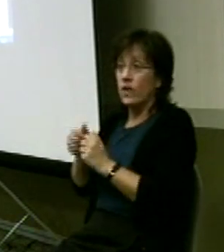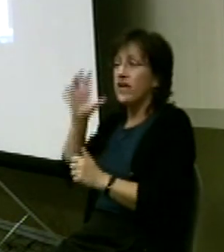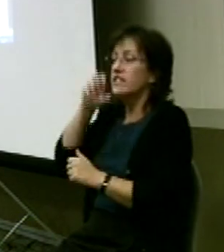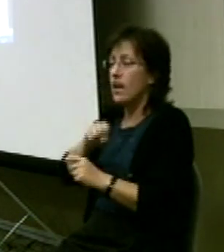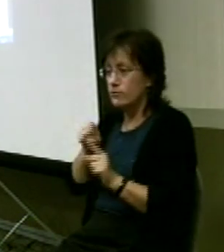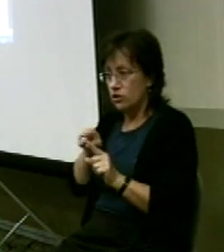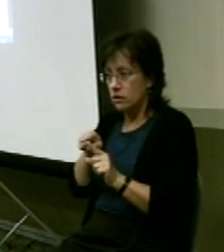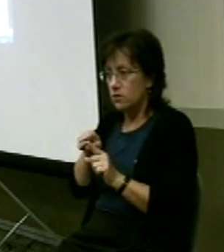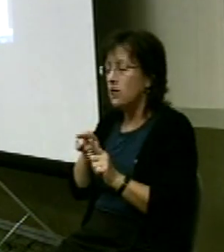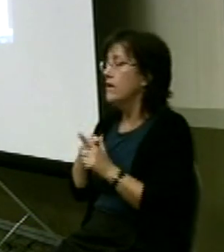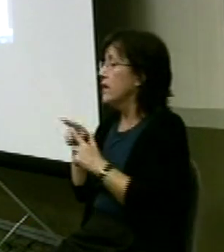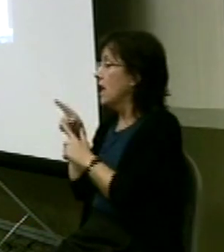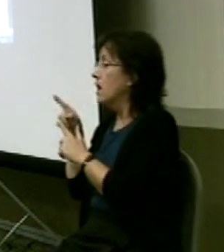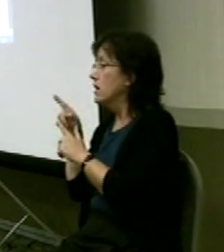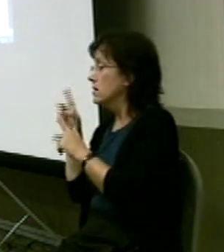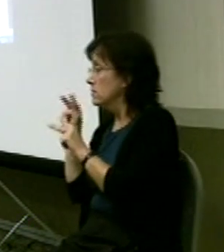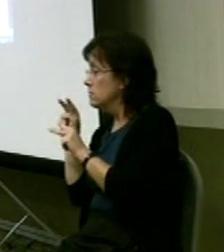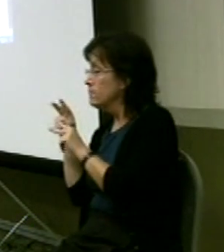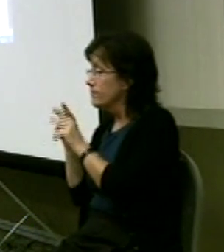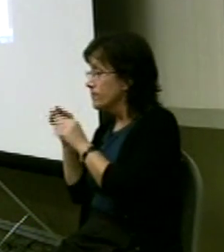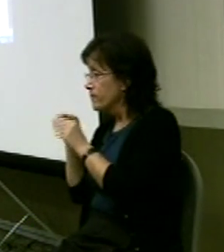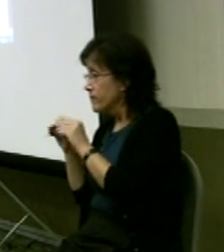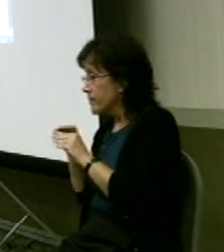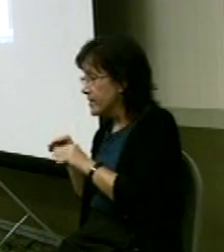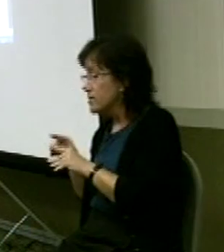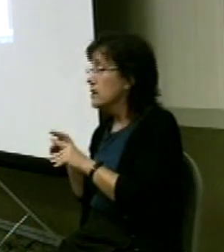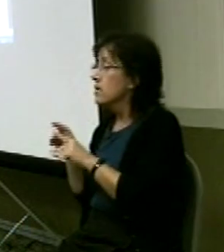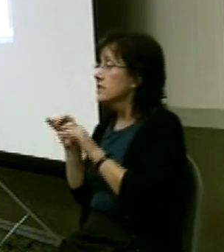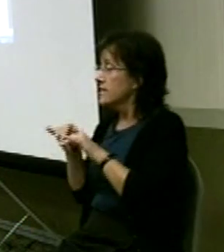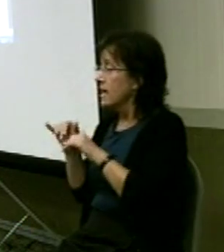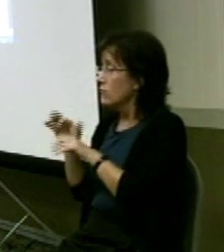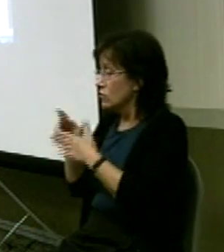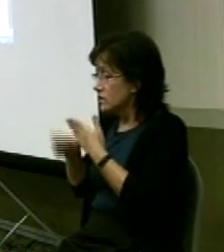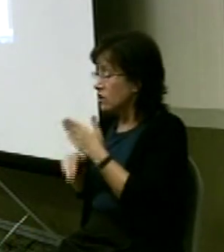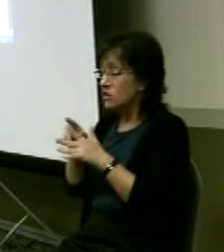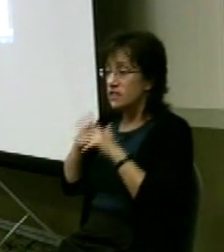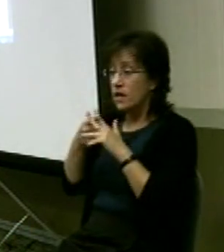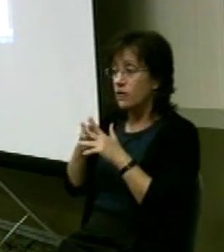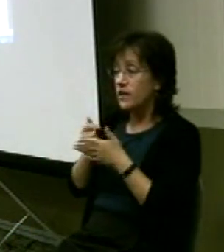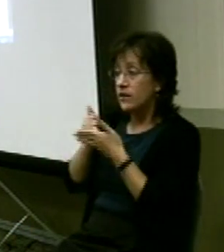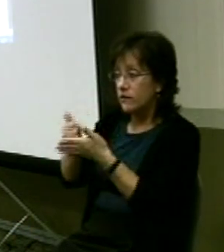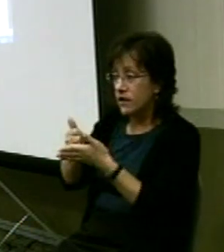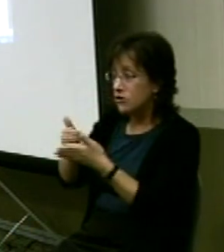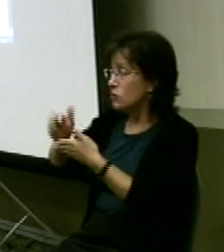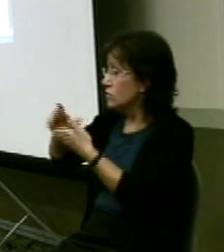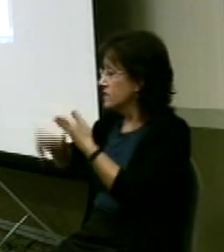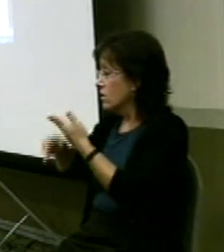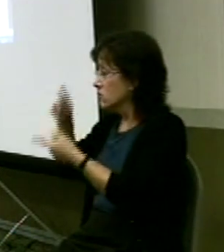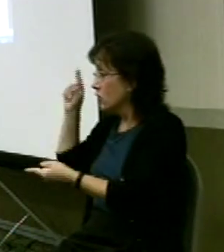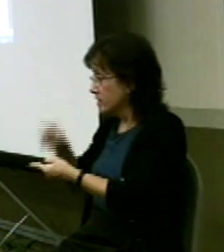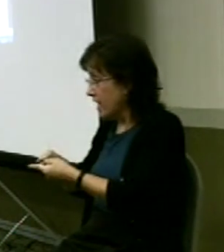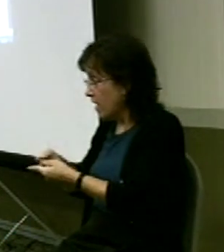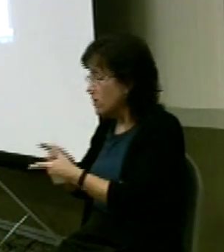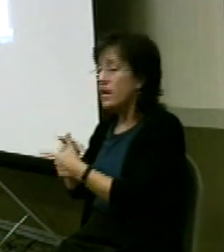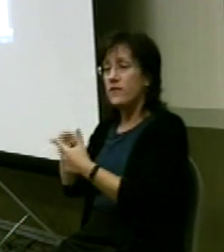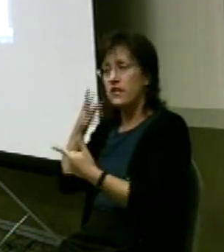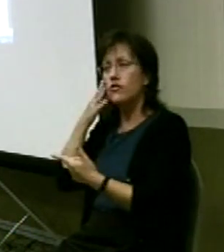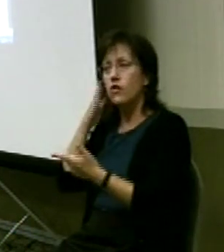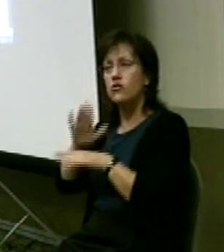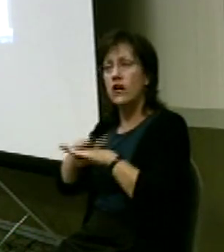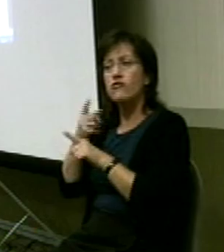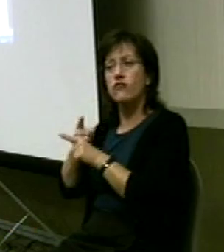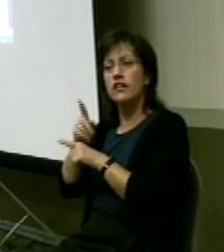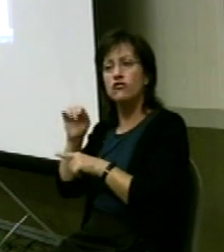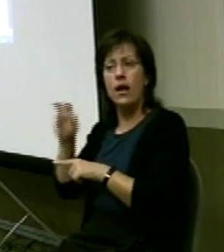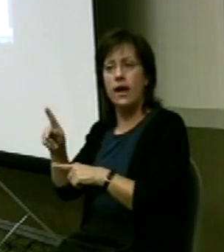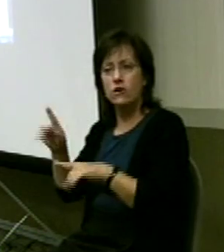just as long as it But takes to see if it's consistent, right, and you keep getting the same results, you start the intervention and the results go down, then you know you're on the right